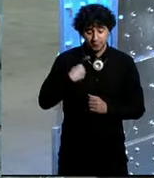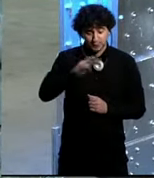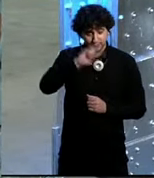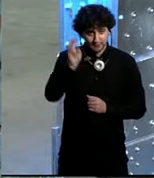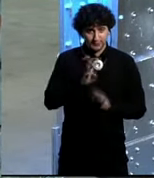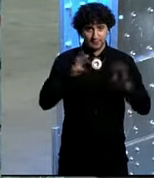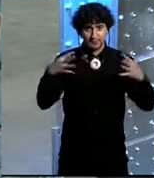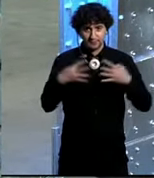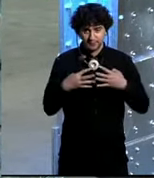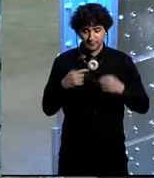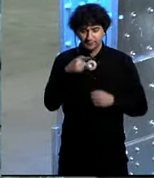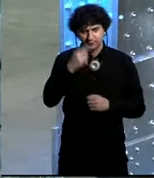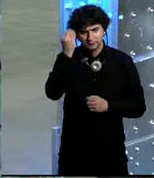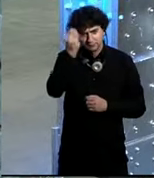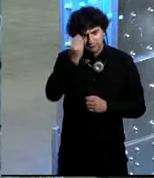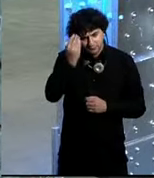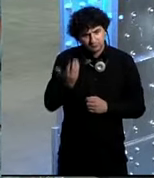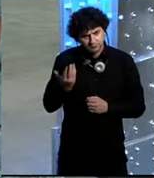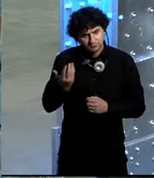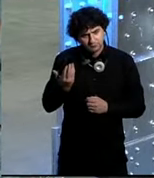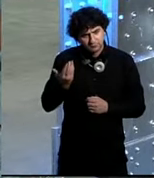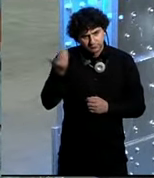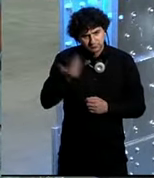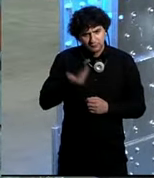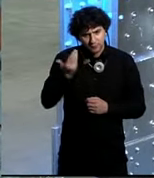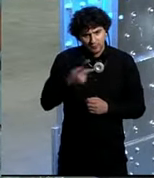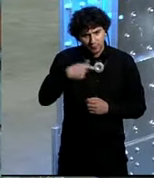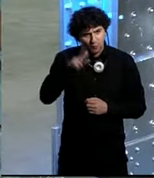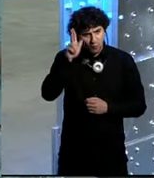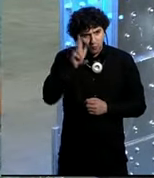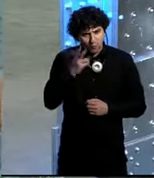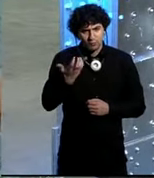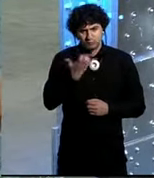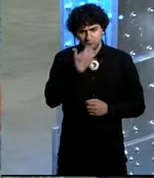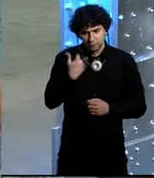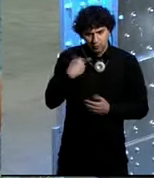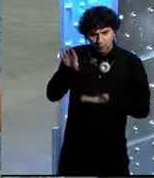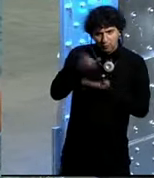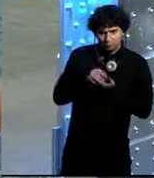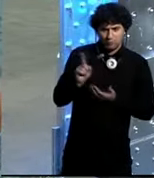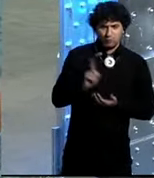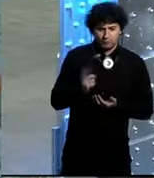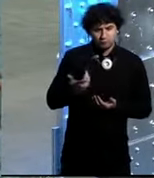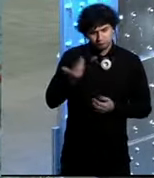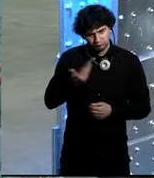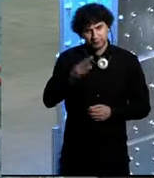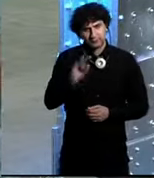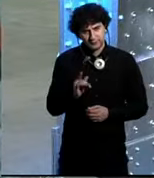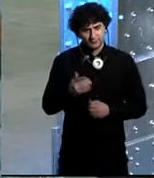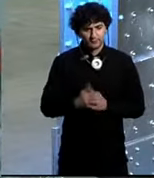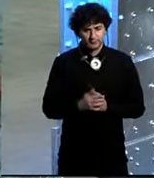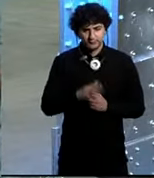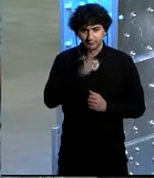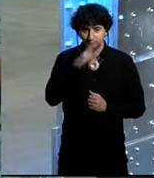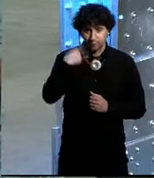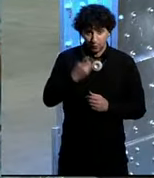but no transmedia. I think that cannot be done. I think that that's a luxury you cannot afford,